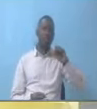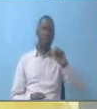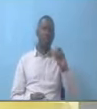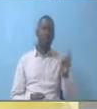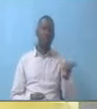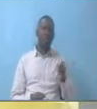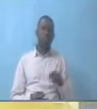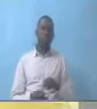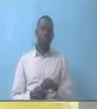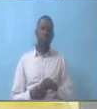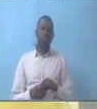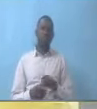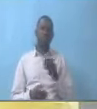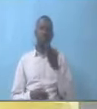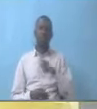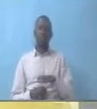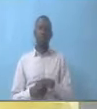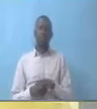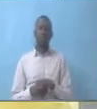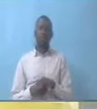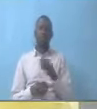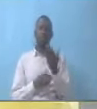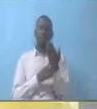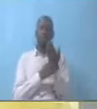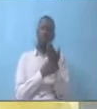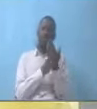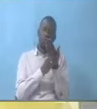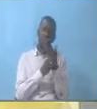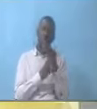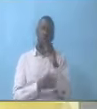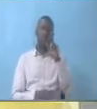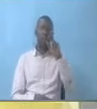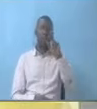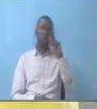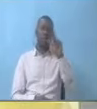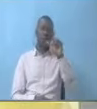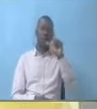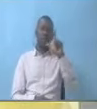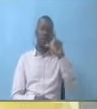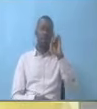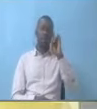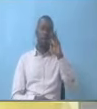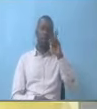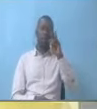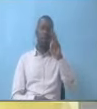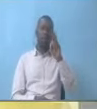from Dr. Nyangado, Khalidou Nyangado, ci Dr. Khalidou Nyangado,